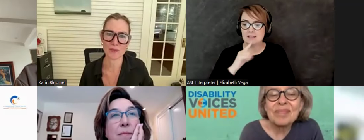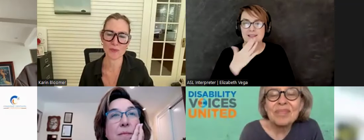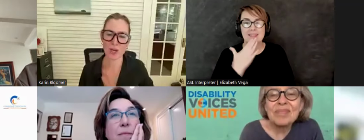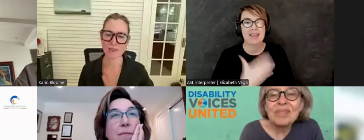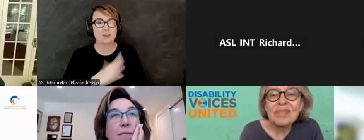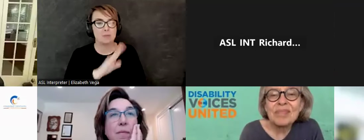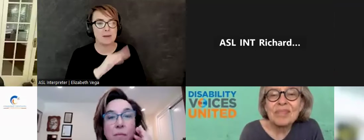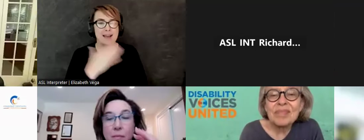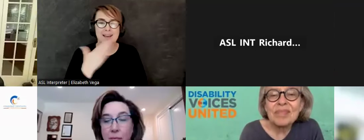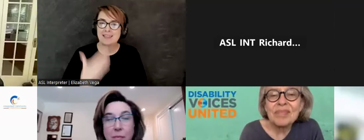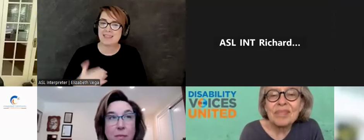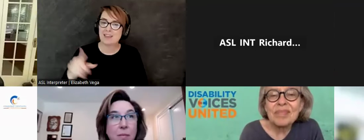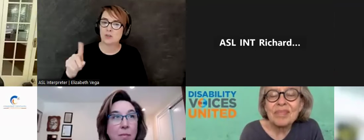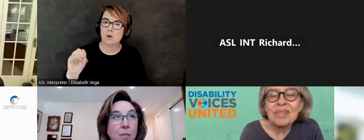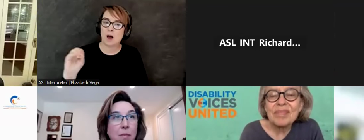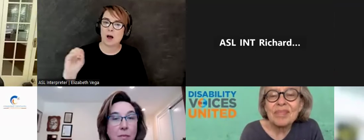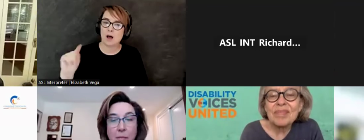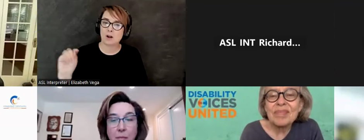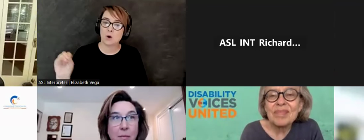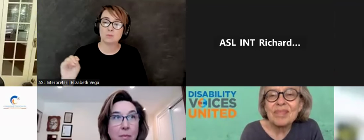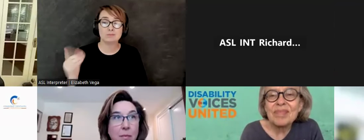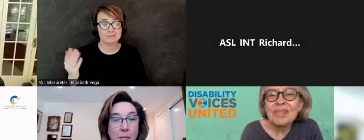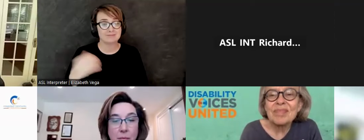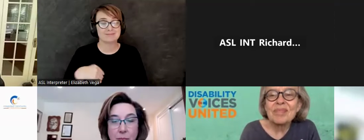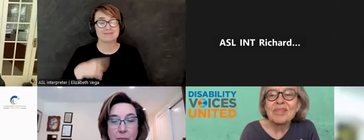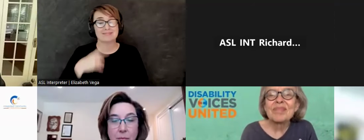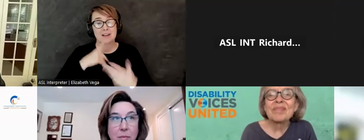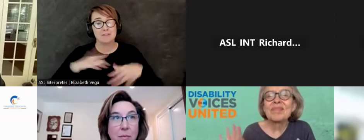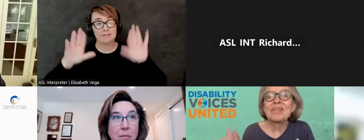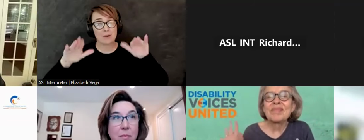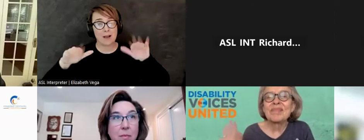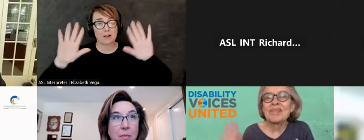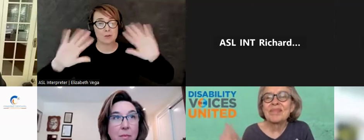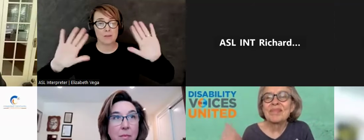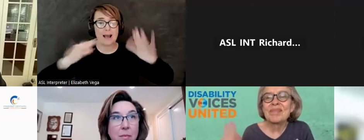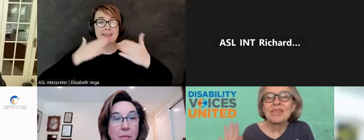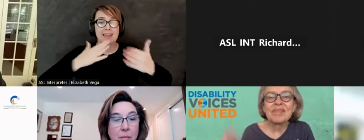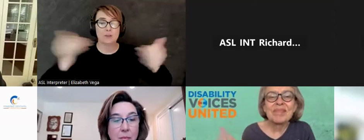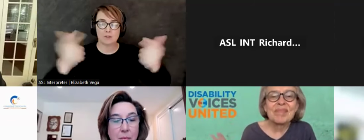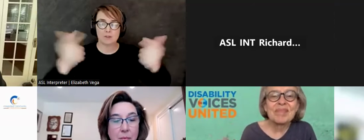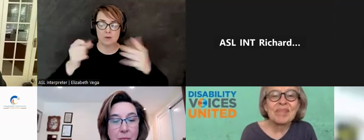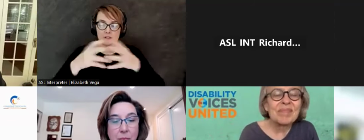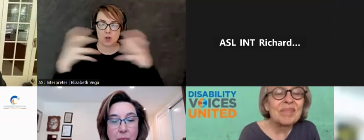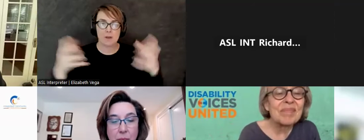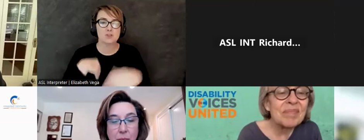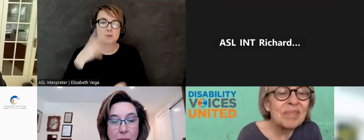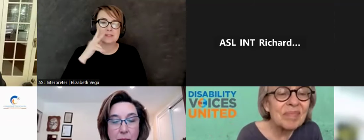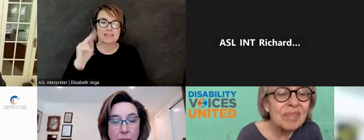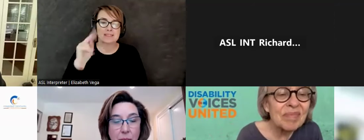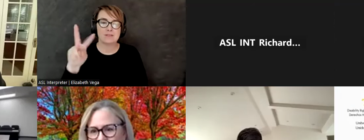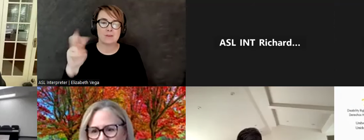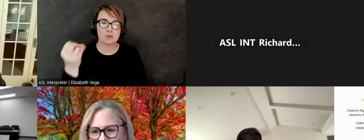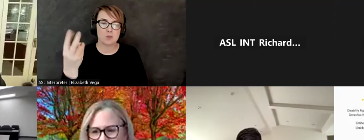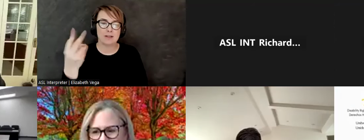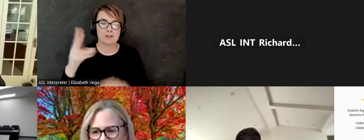right. Well, like Otto says, farewell, goodbye. Thank you, everyone, so much. We'll see you November 12th. Bye-bye.